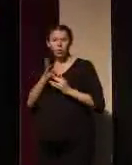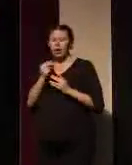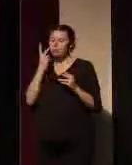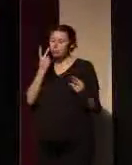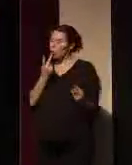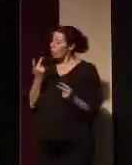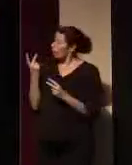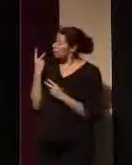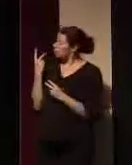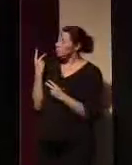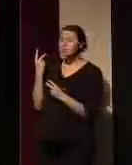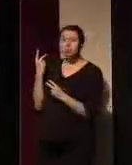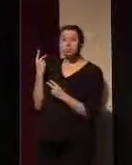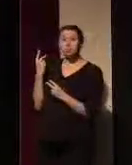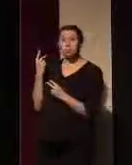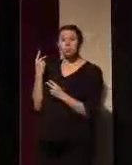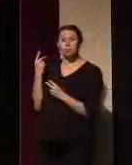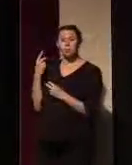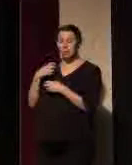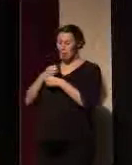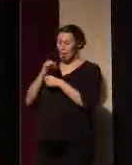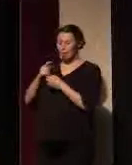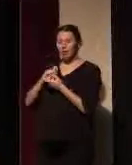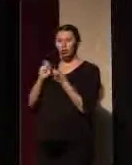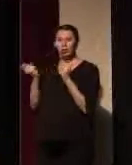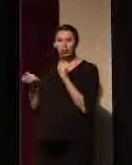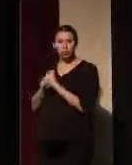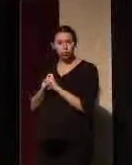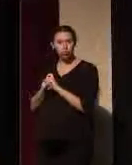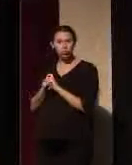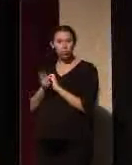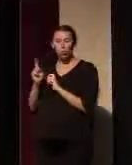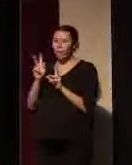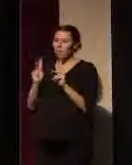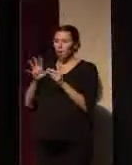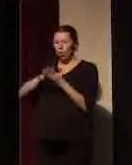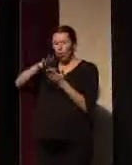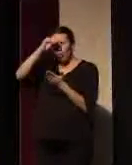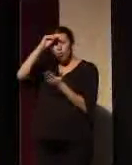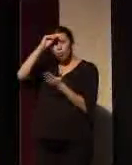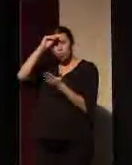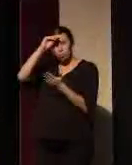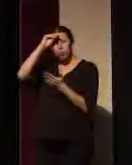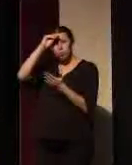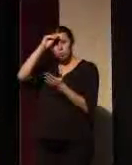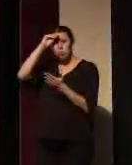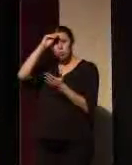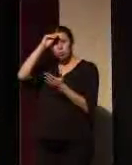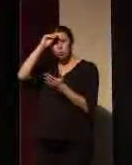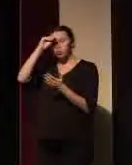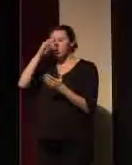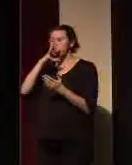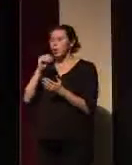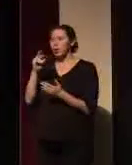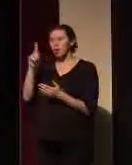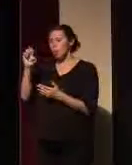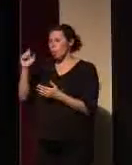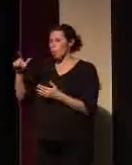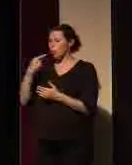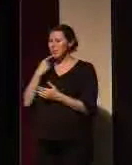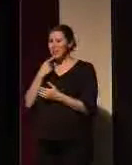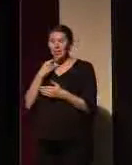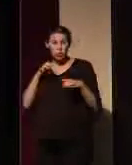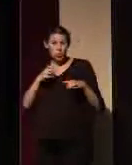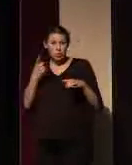back and make those changes where lessons have been learned. And then, like Raul said also, is do some things